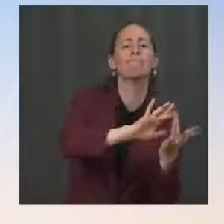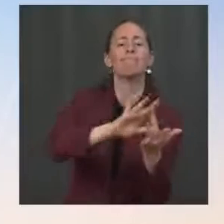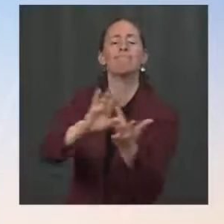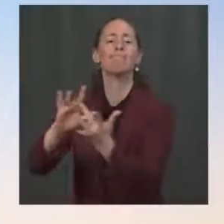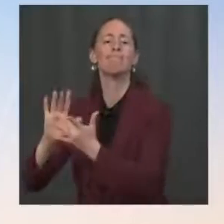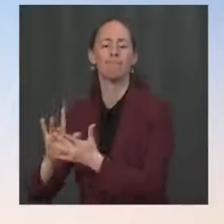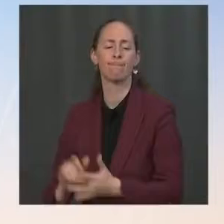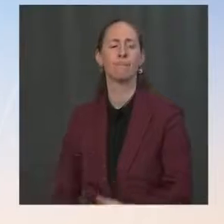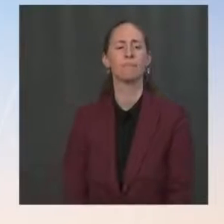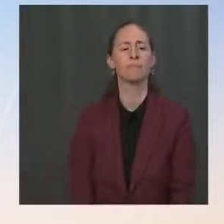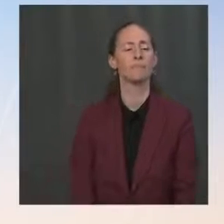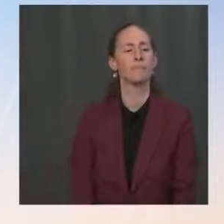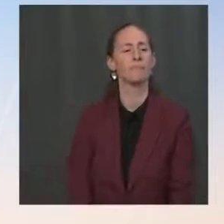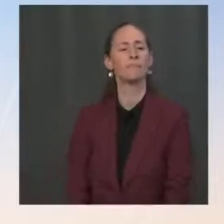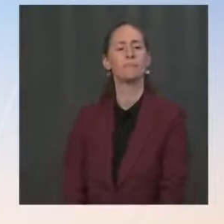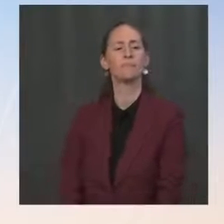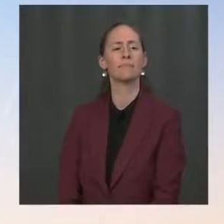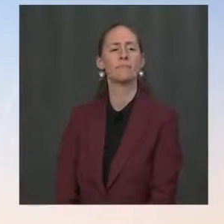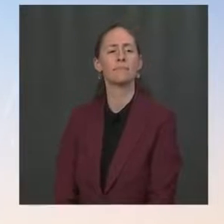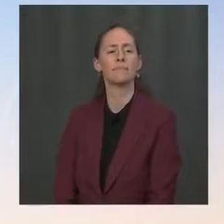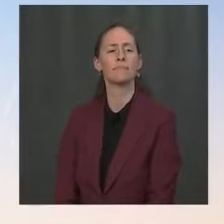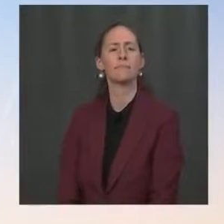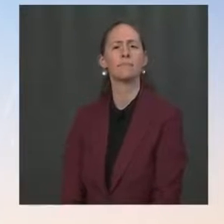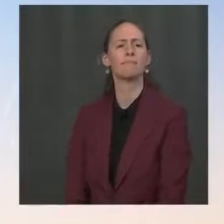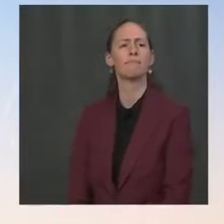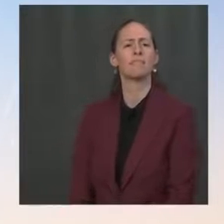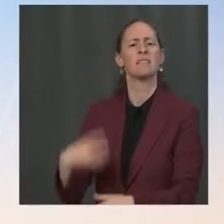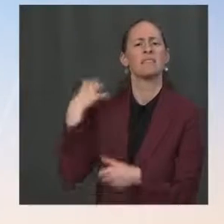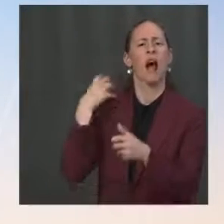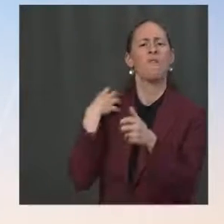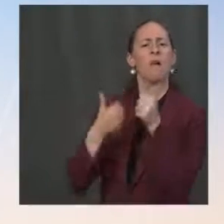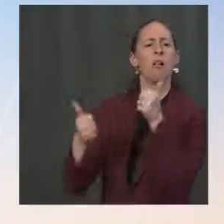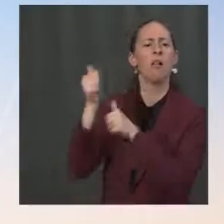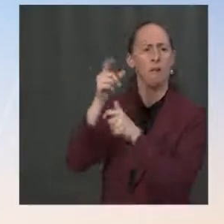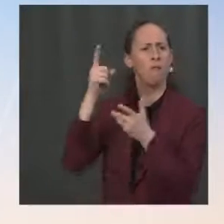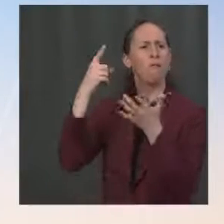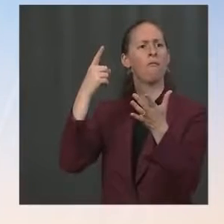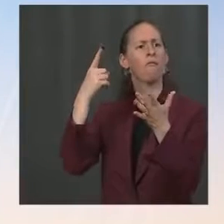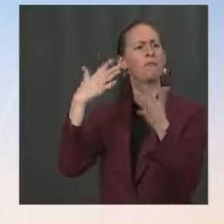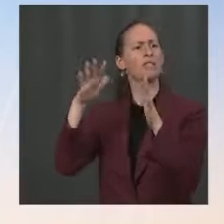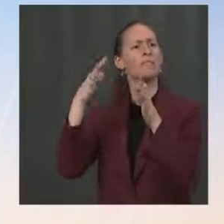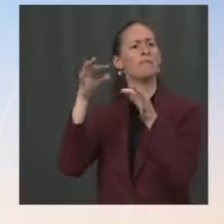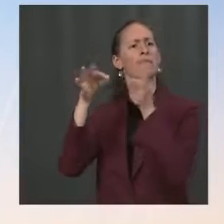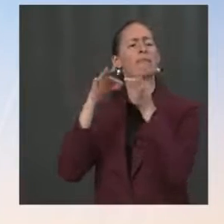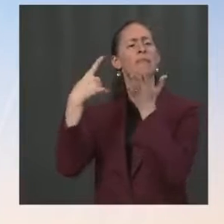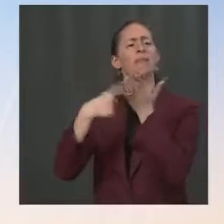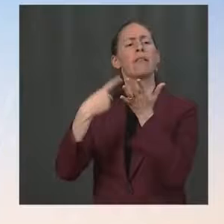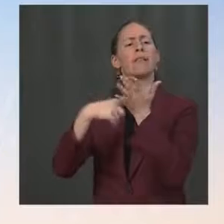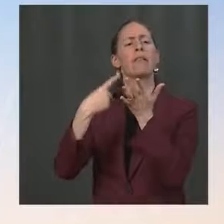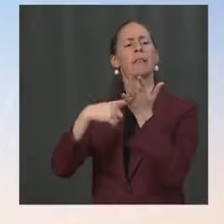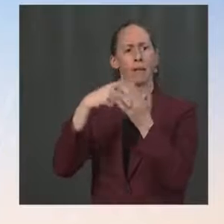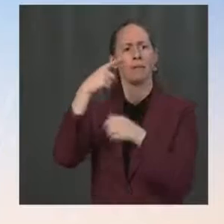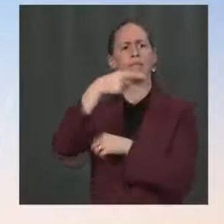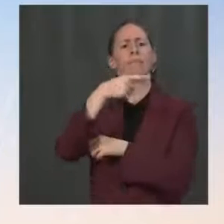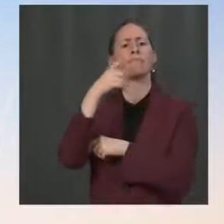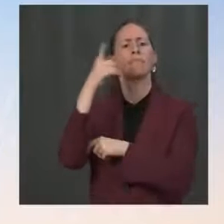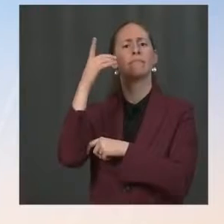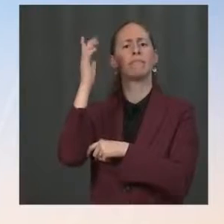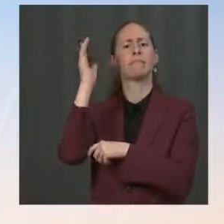of the explosions at the Abbey Gate happening at a point after someone had been searched by the